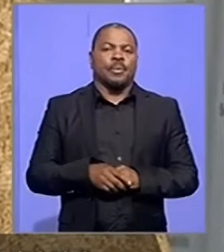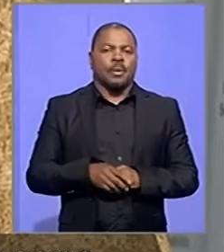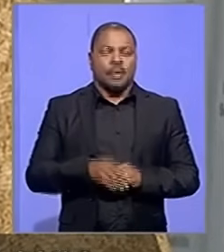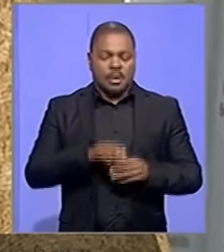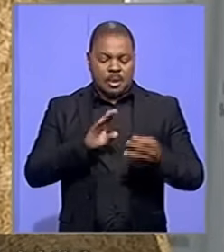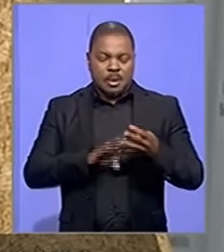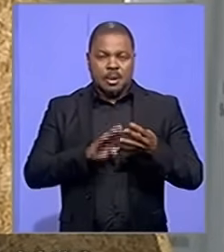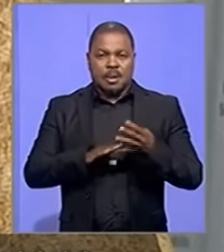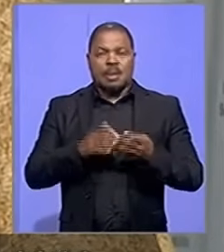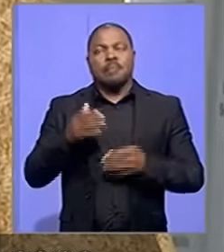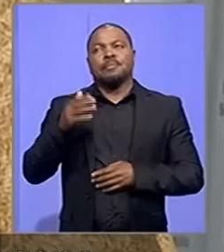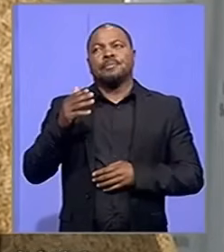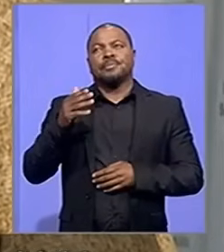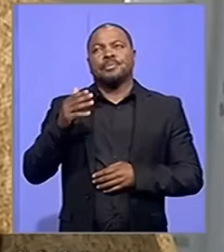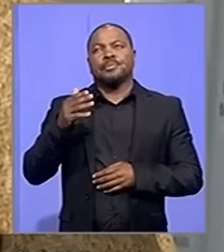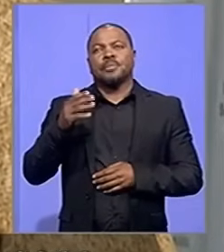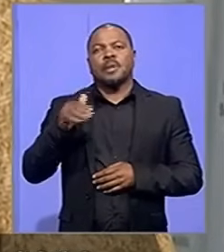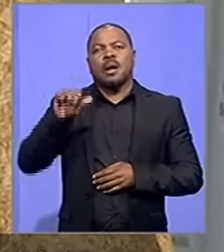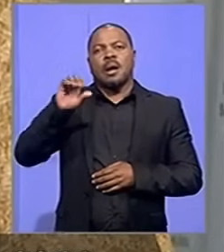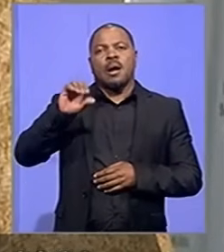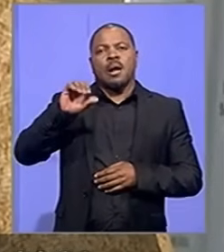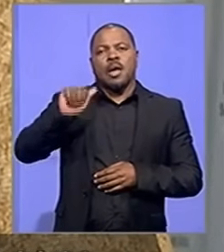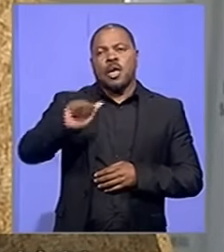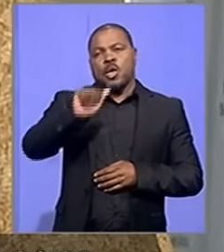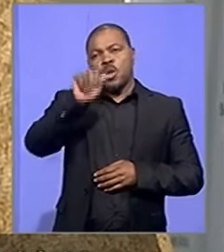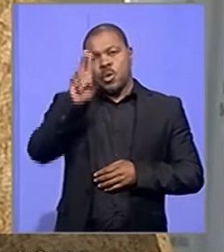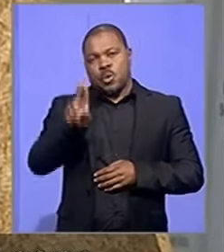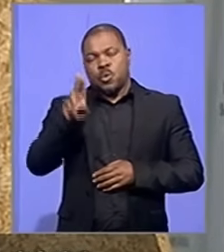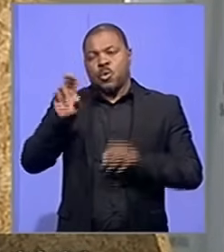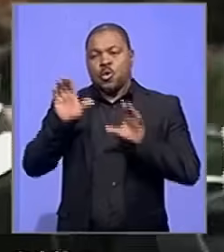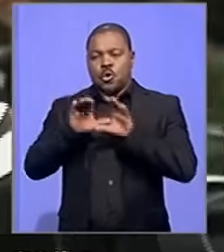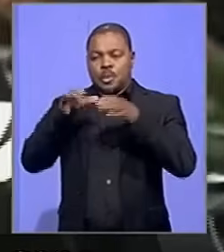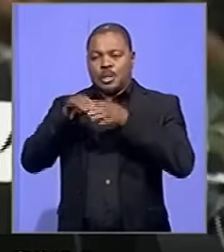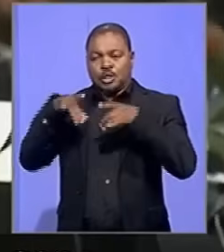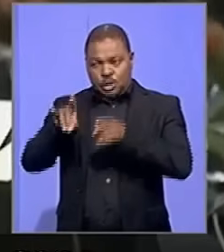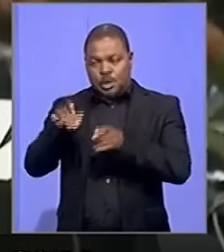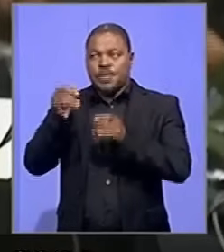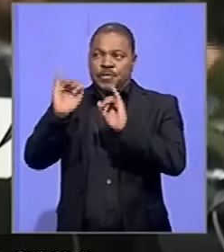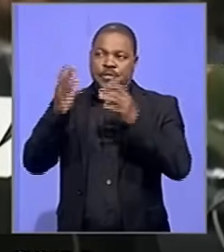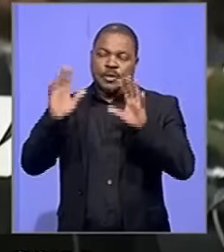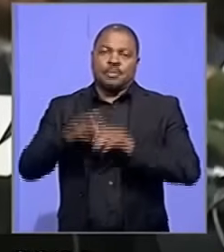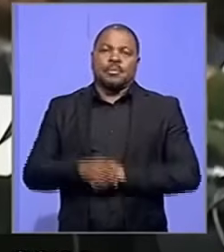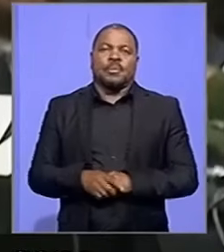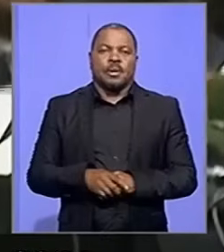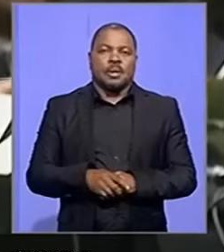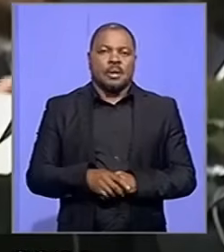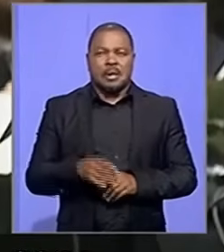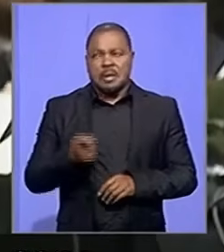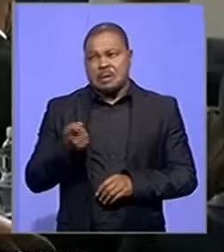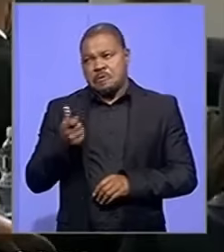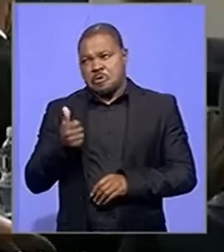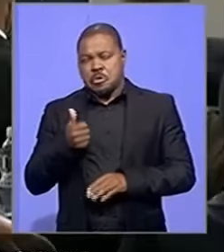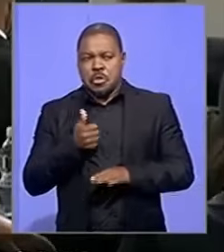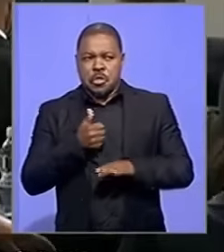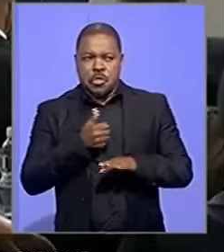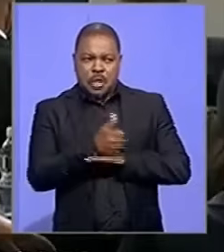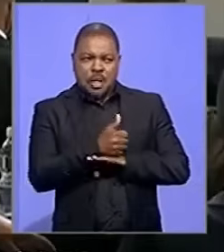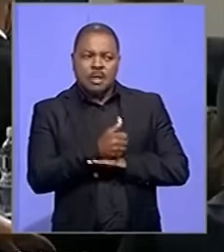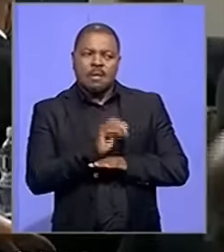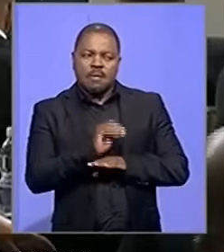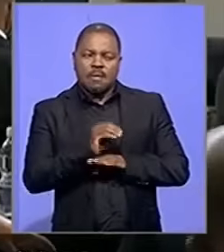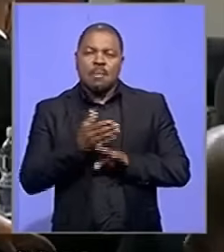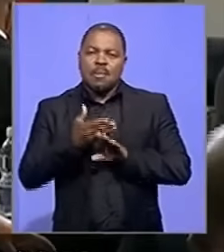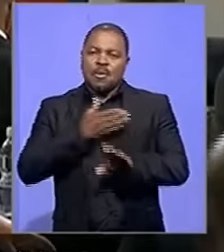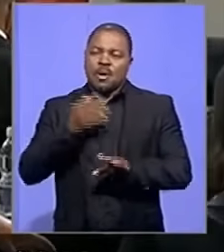the chairperson of the African Union Commission. There were some few threats of the elections not